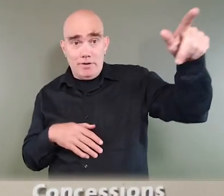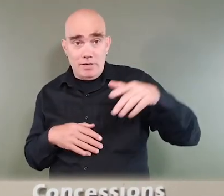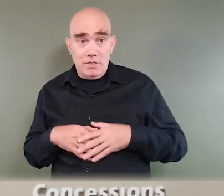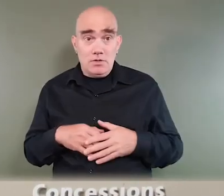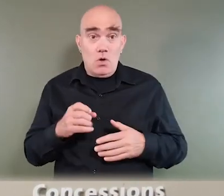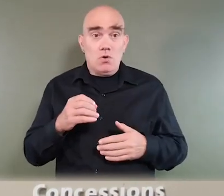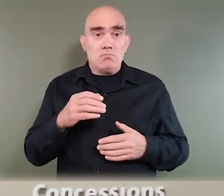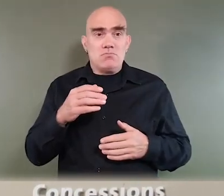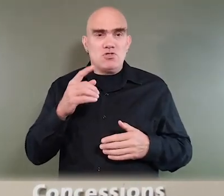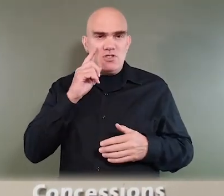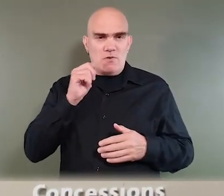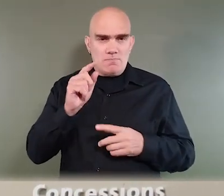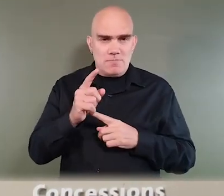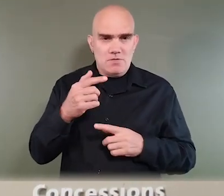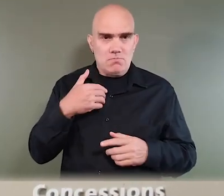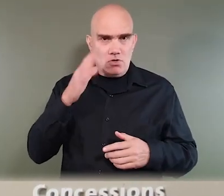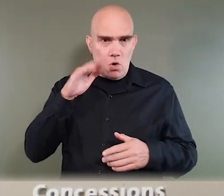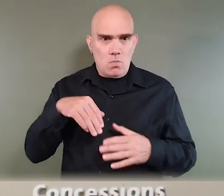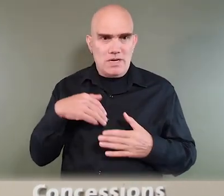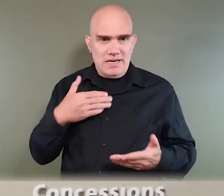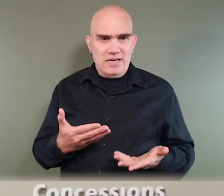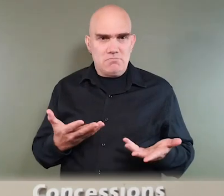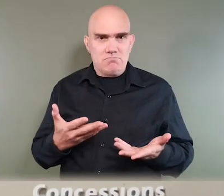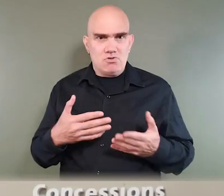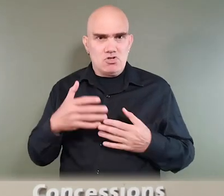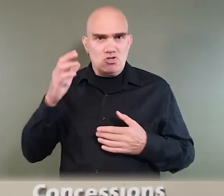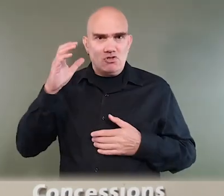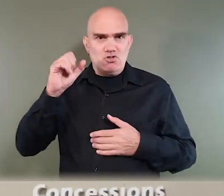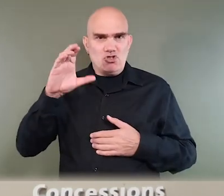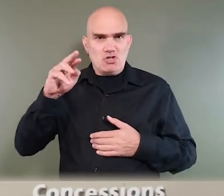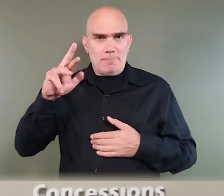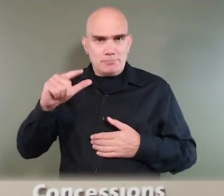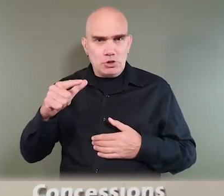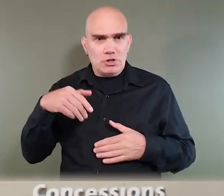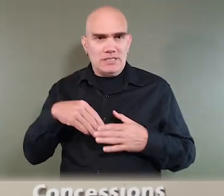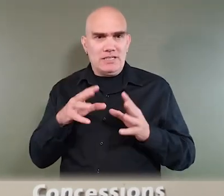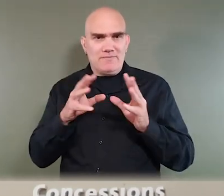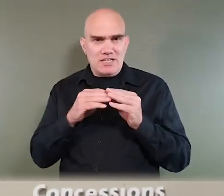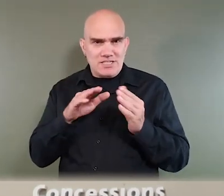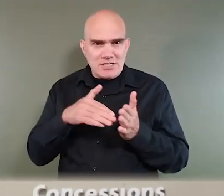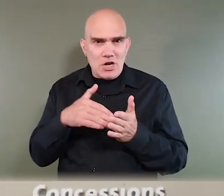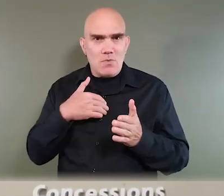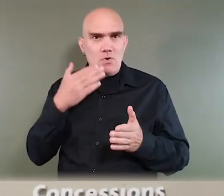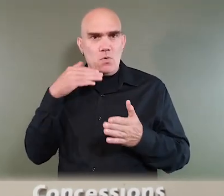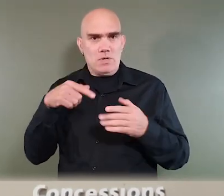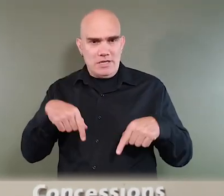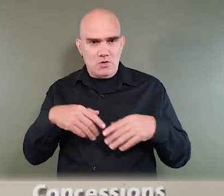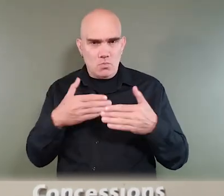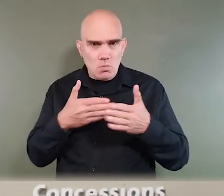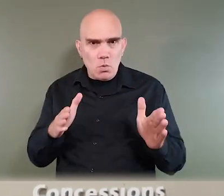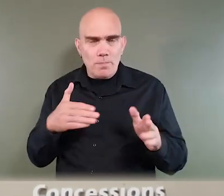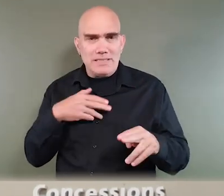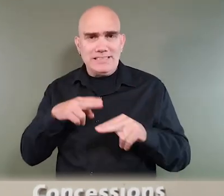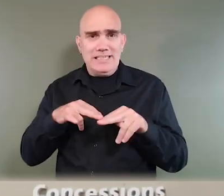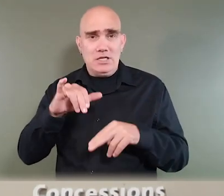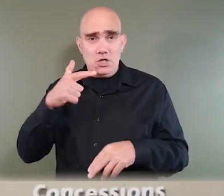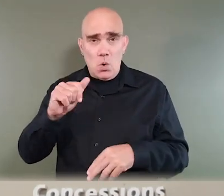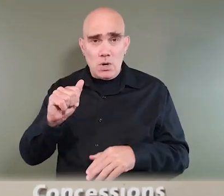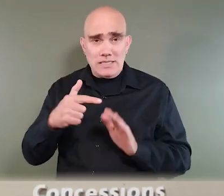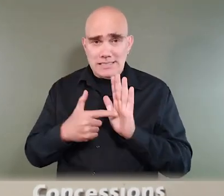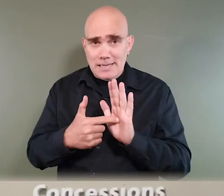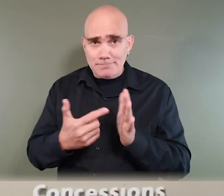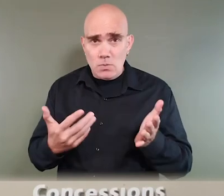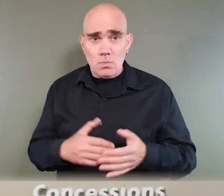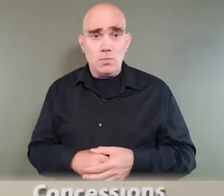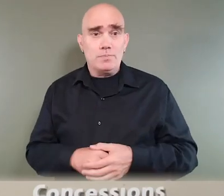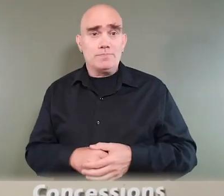we're in Schaumburg. We're in the convention center. We're in this room. We're sitting in a yoga demo. What does that